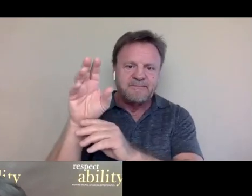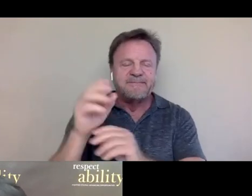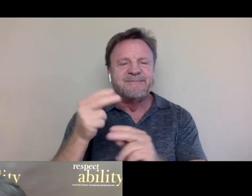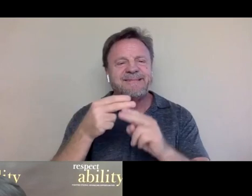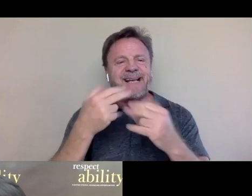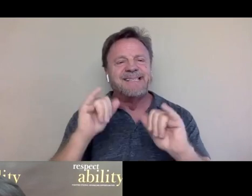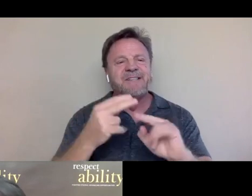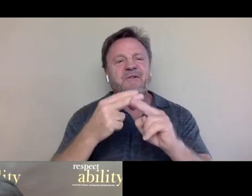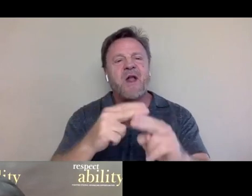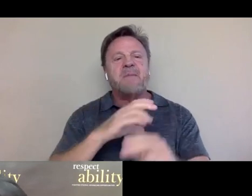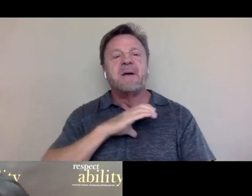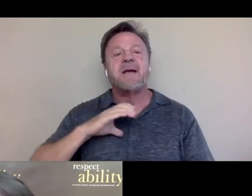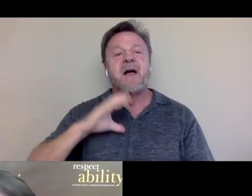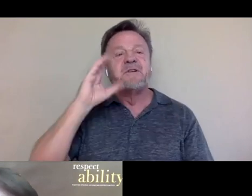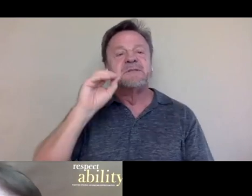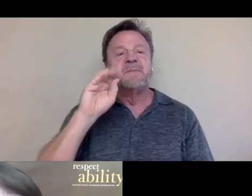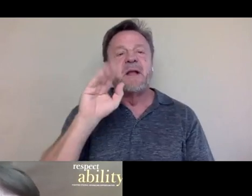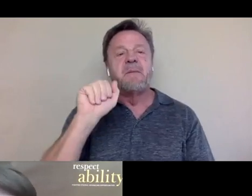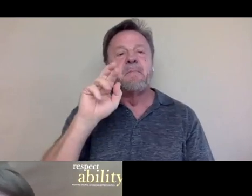Bartlett.